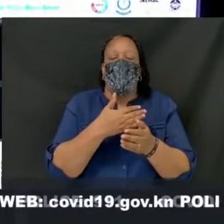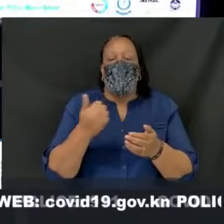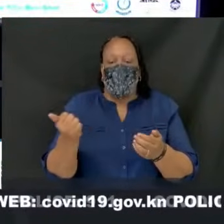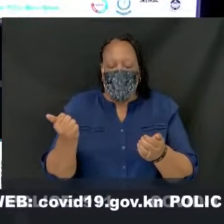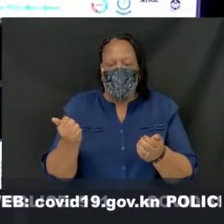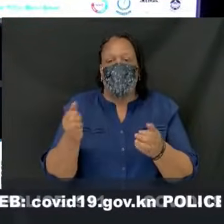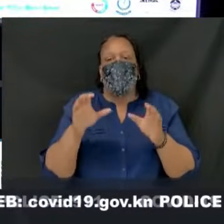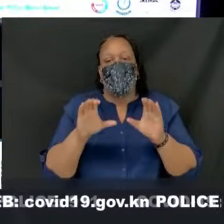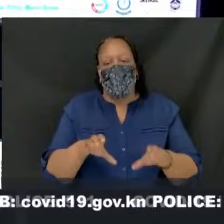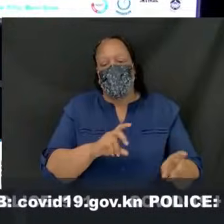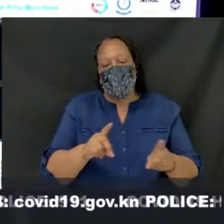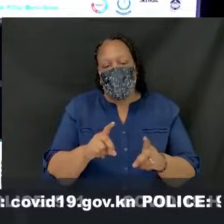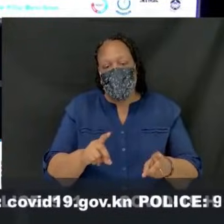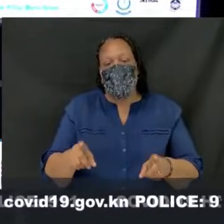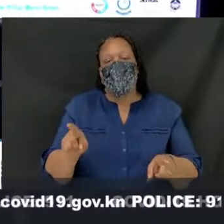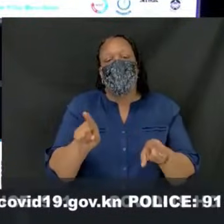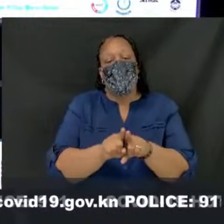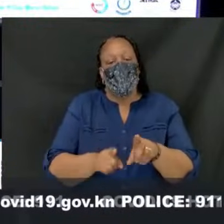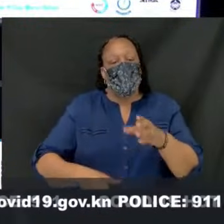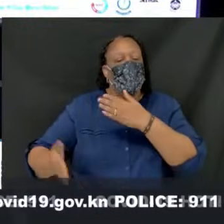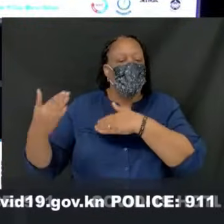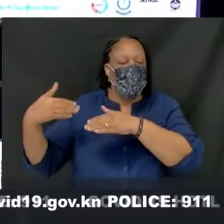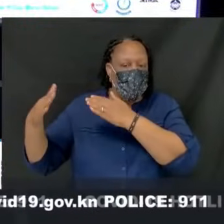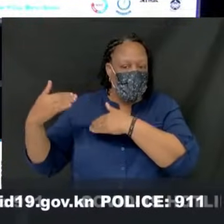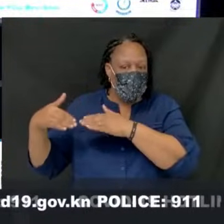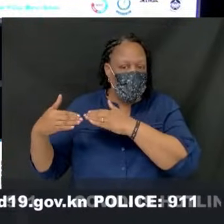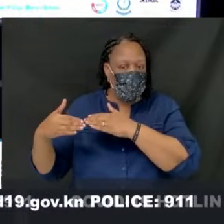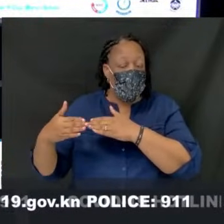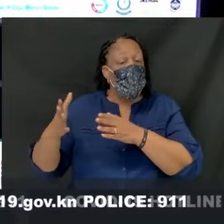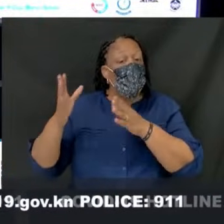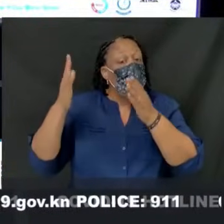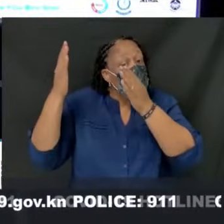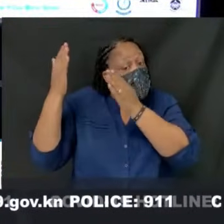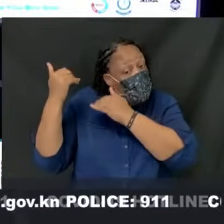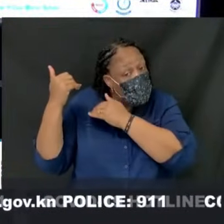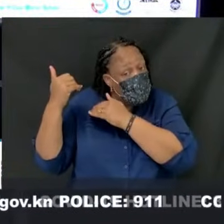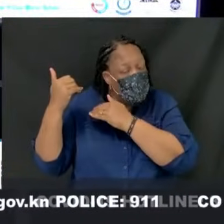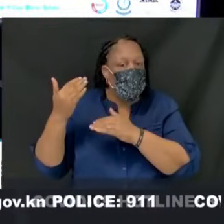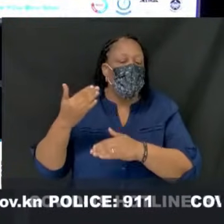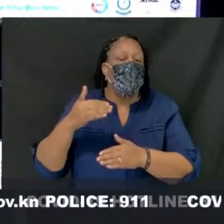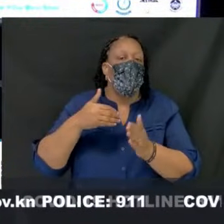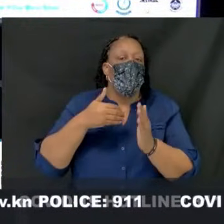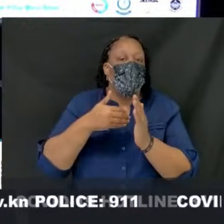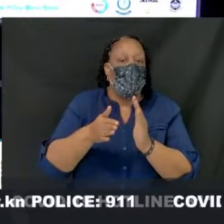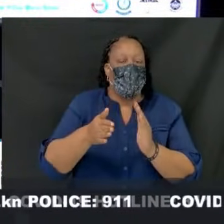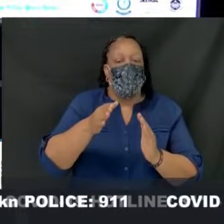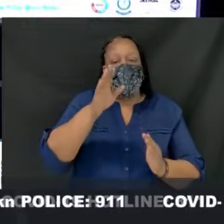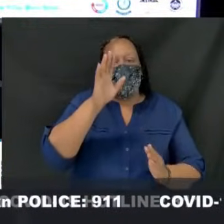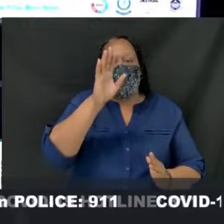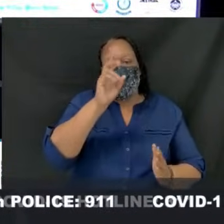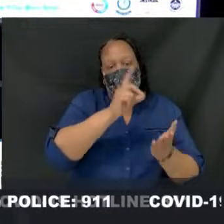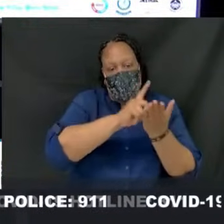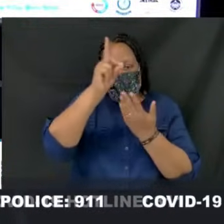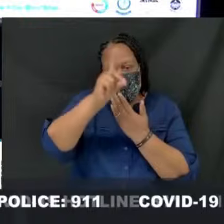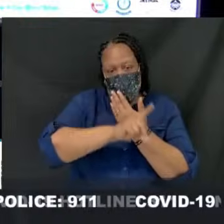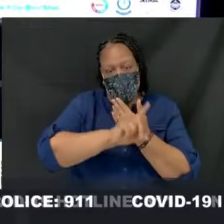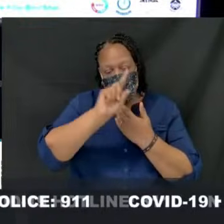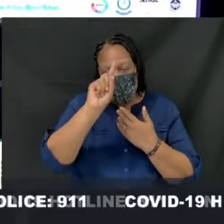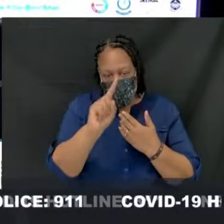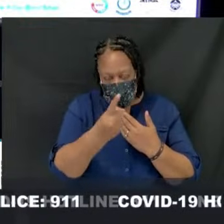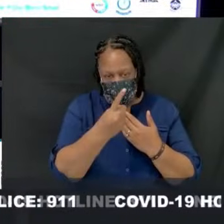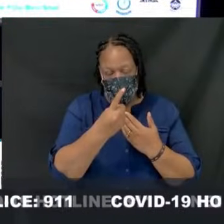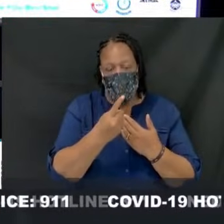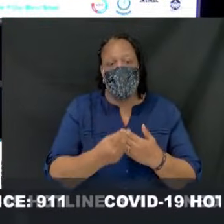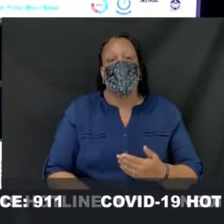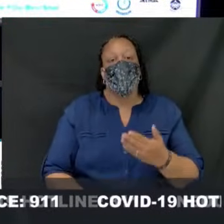way. So that's our goal. So by December 1st, we are hoping, our projection is that by December 1st, we